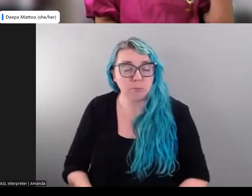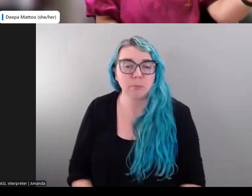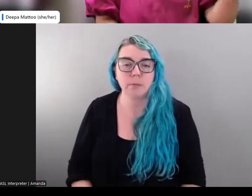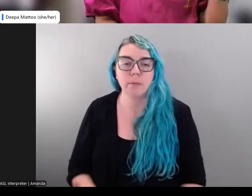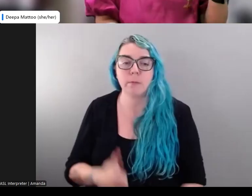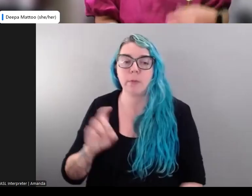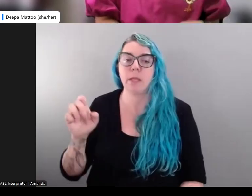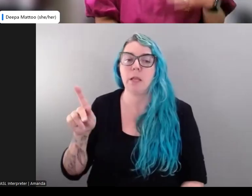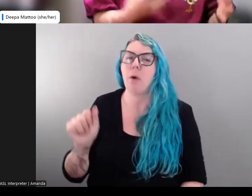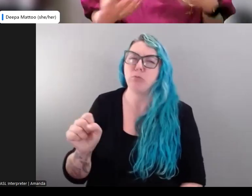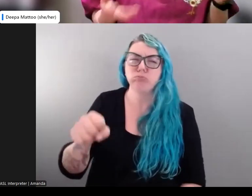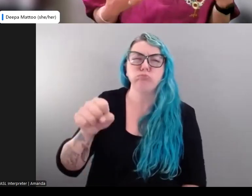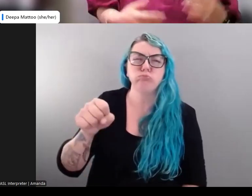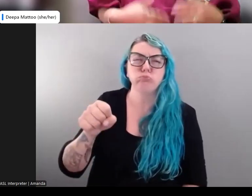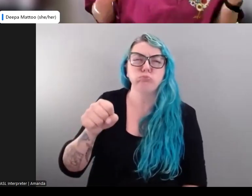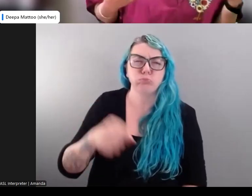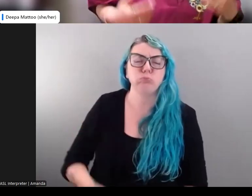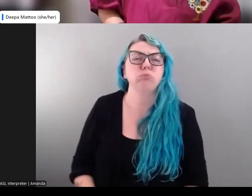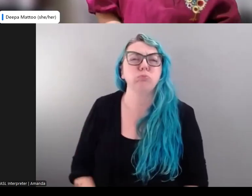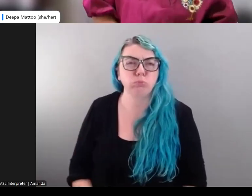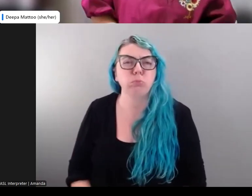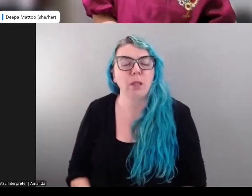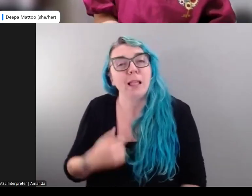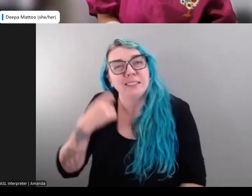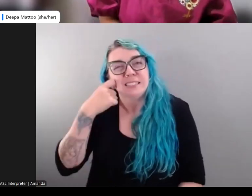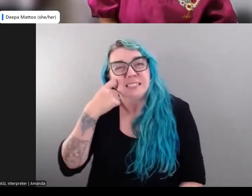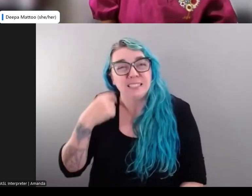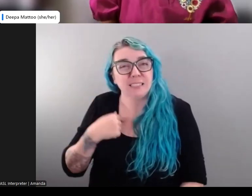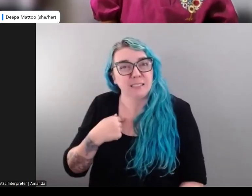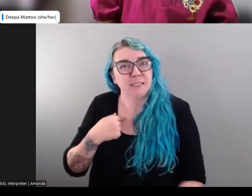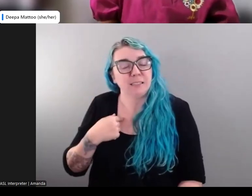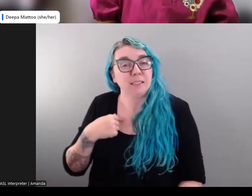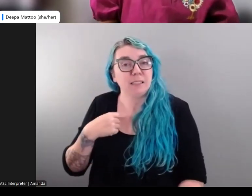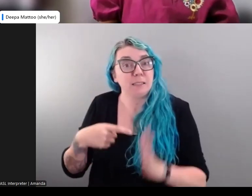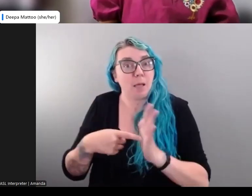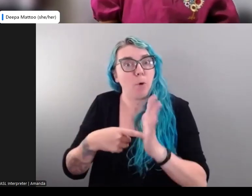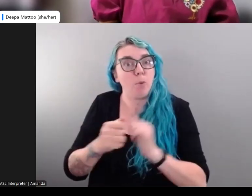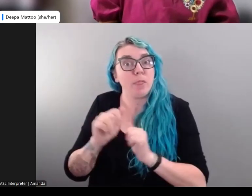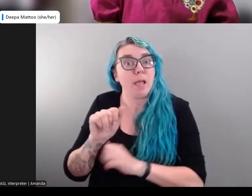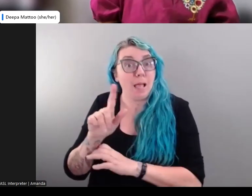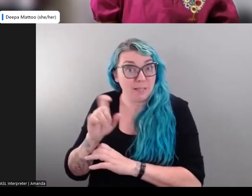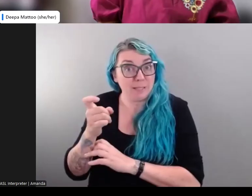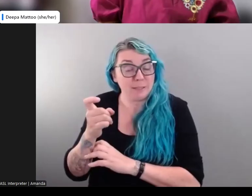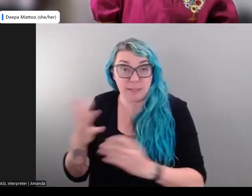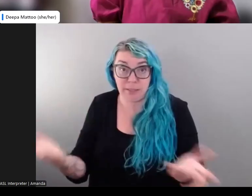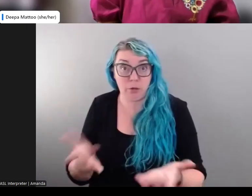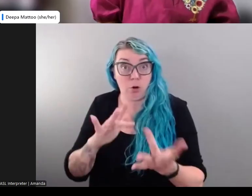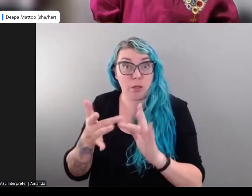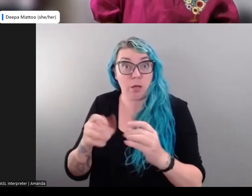as Alex and Deepa were demonstrating, right? Like that can totally happen. That's not a problem at